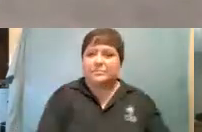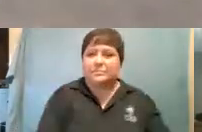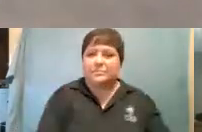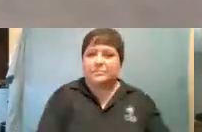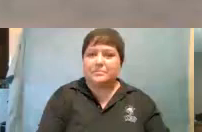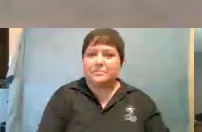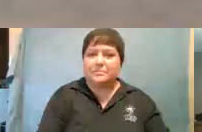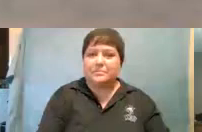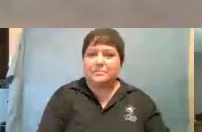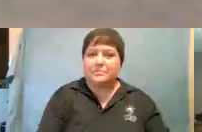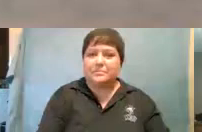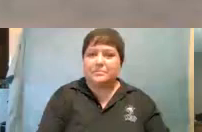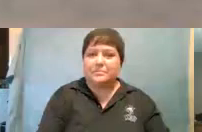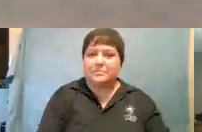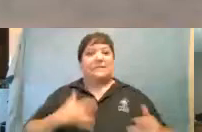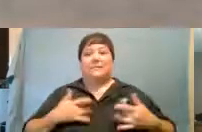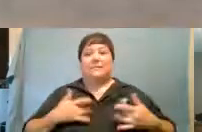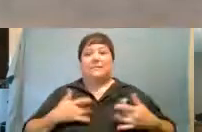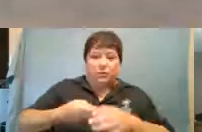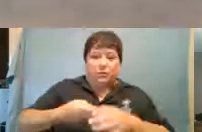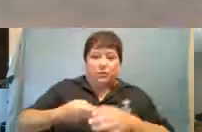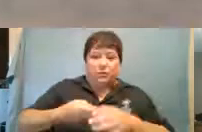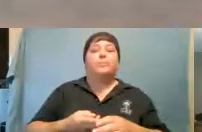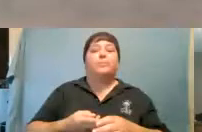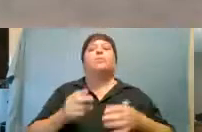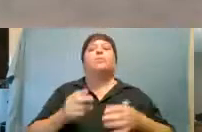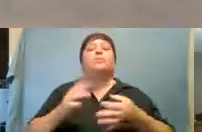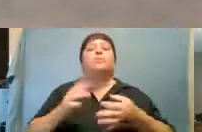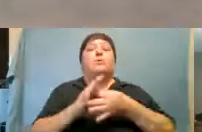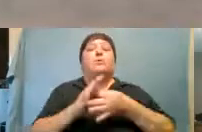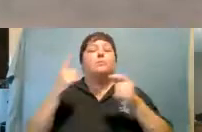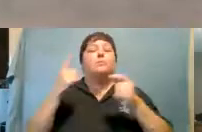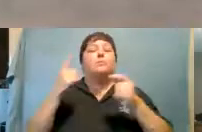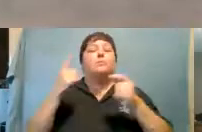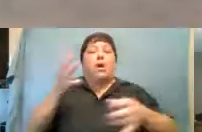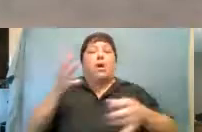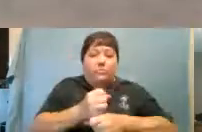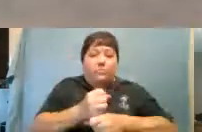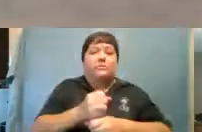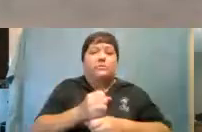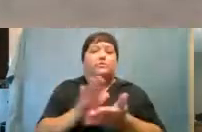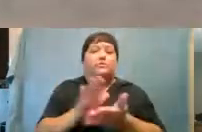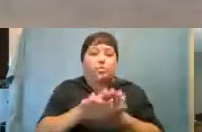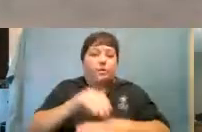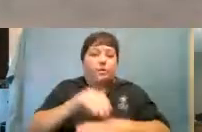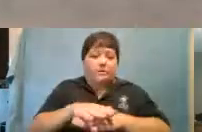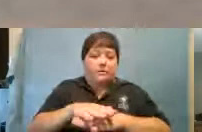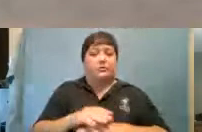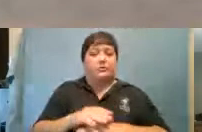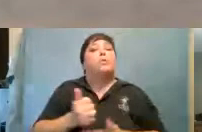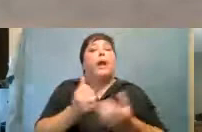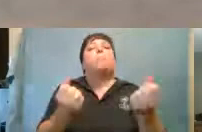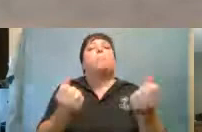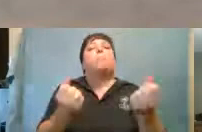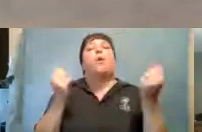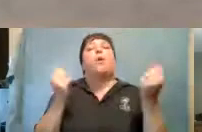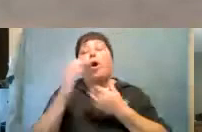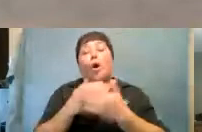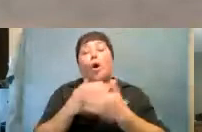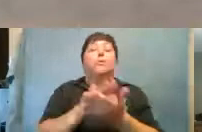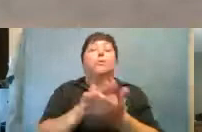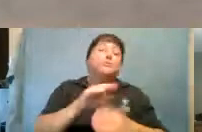Damian Sweeney. I'm the program coordinator for comprehensive school counseling, which means I'm a resource for counselors, but I work on a lot of different things, including